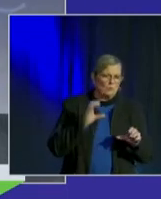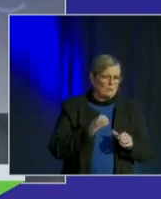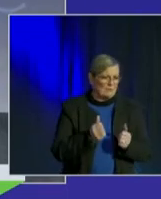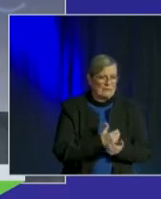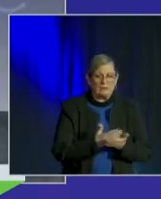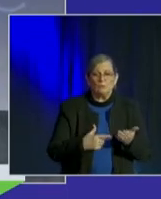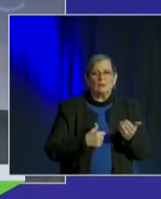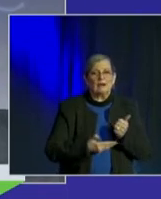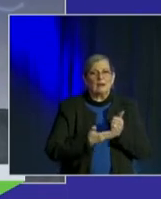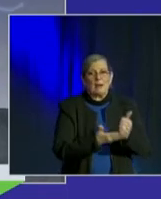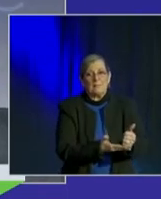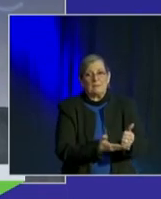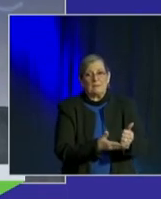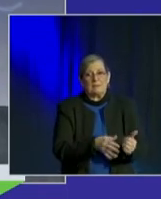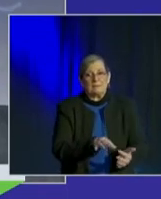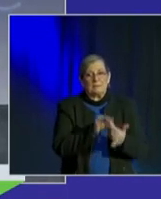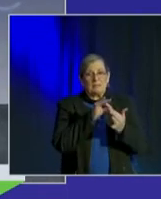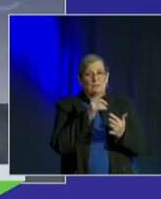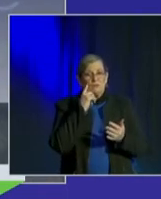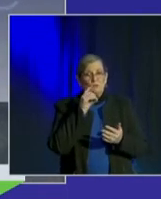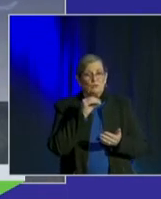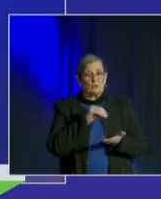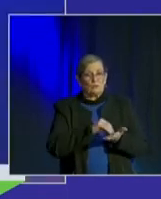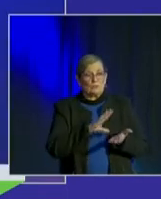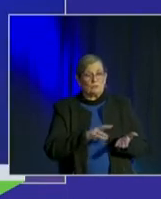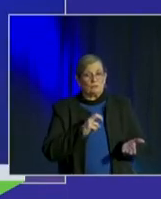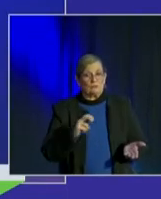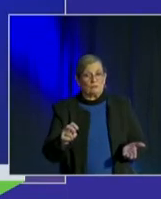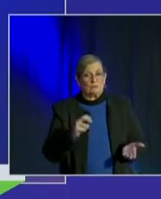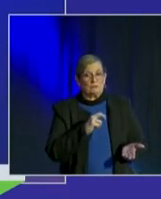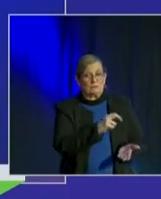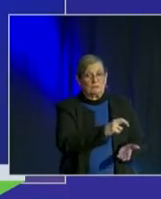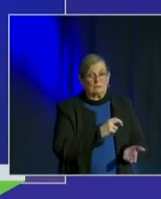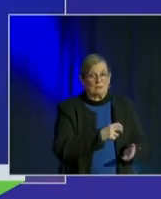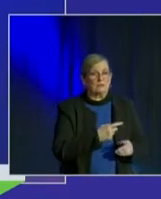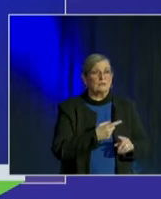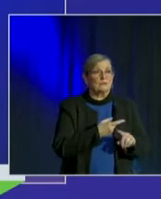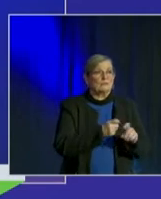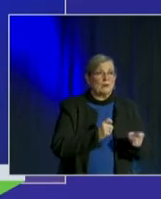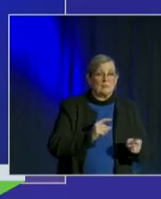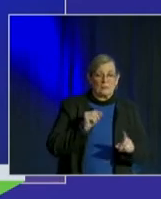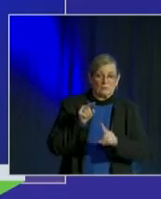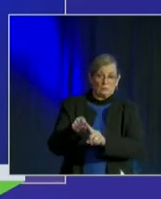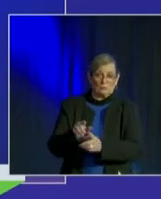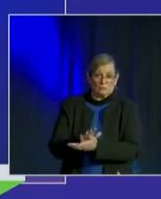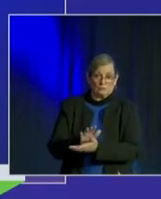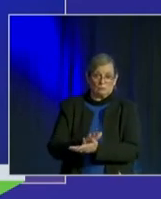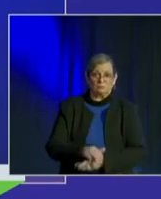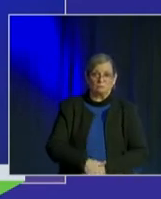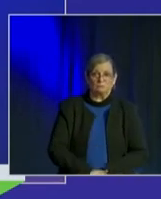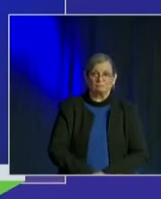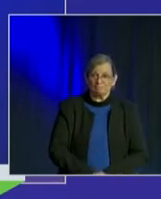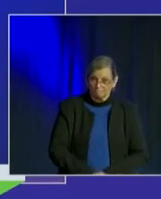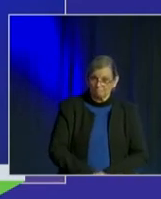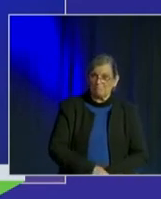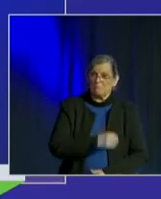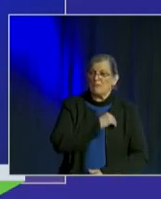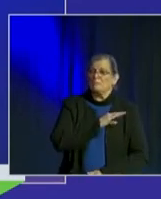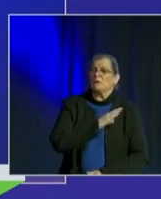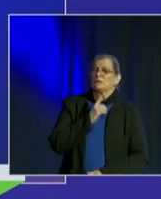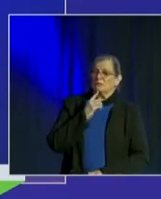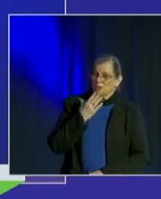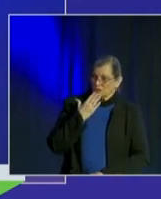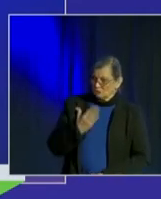traveling safely to and from school? Well, thank you for that question, and thank you for serving